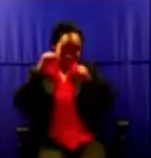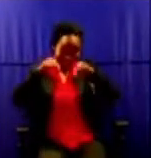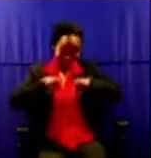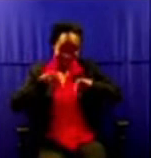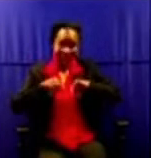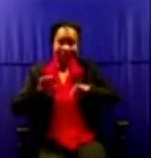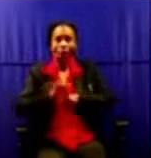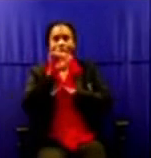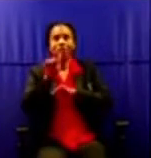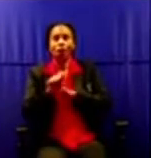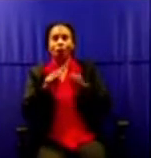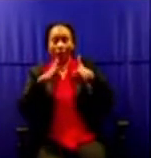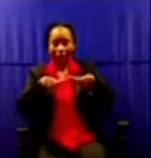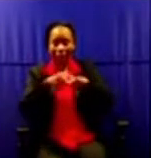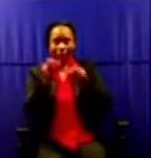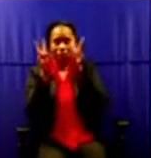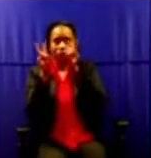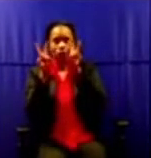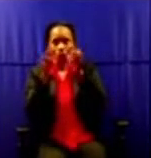land question.